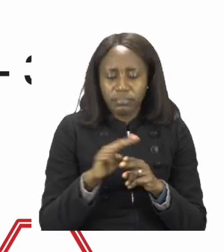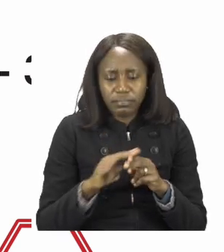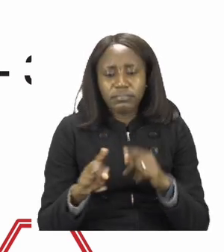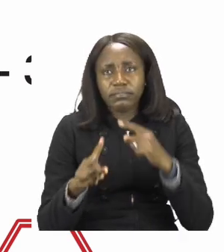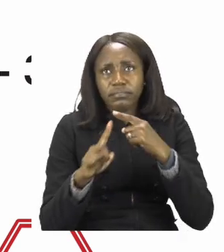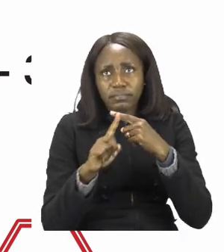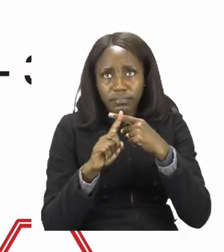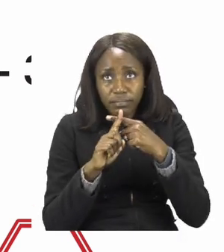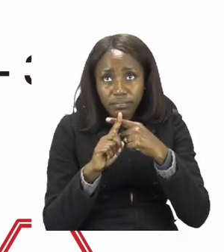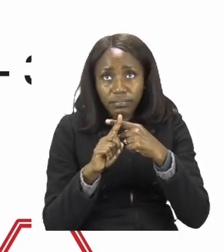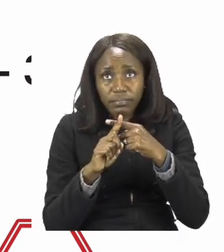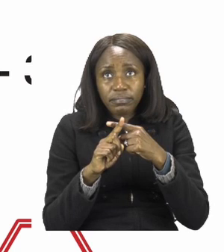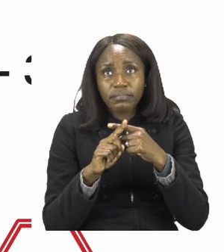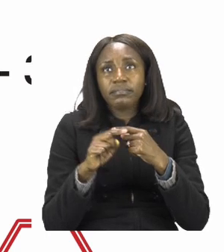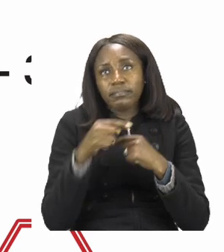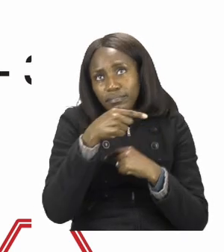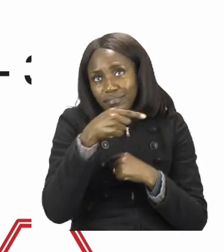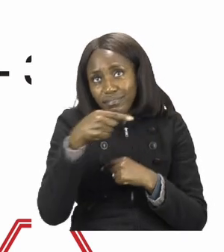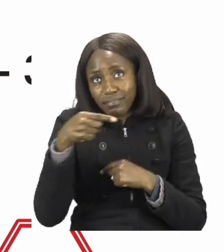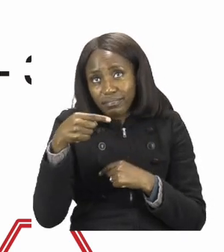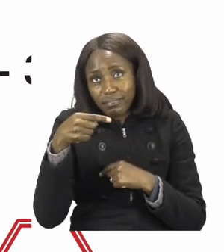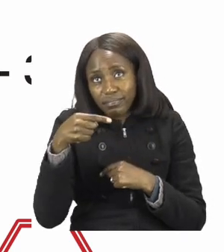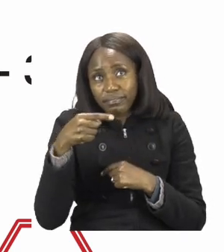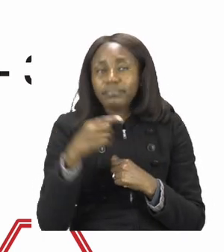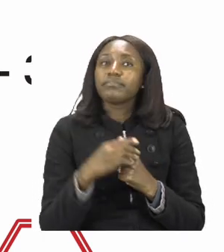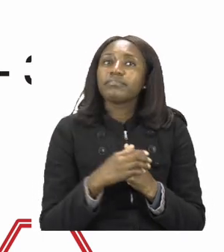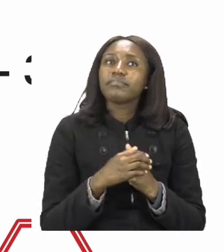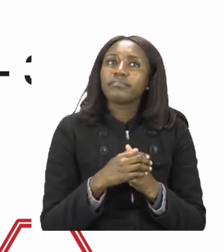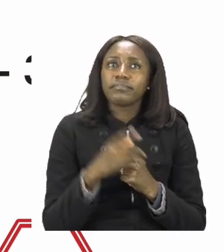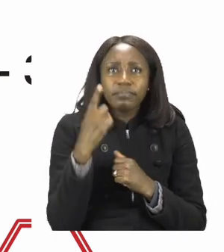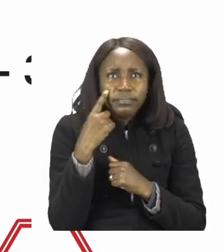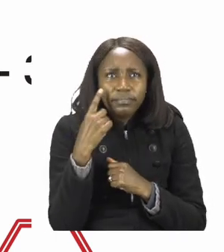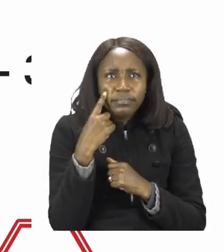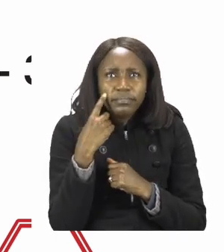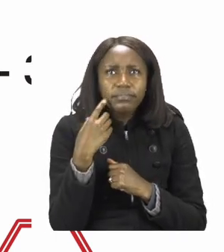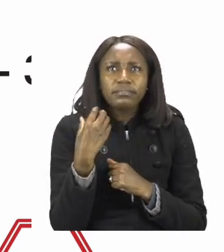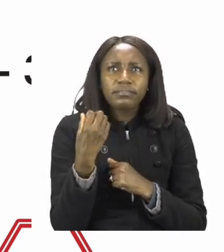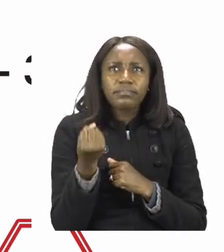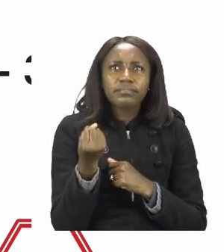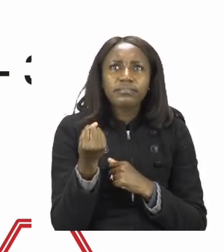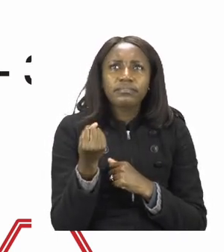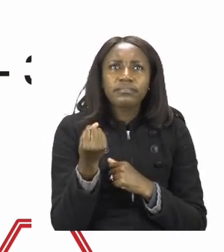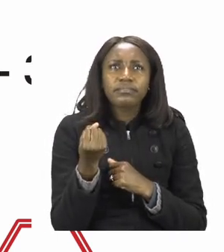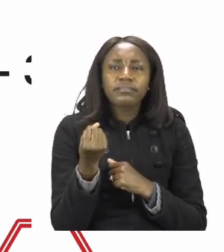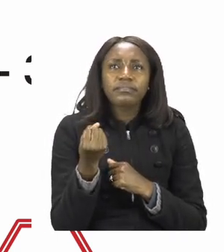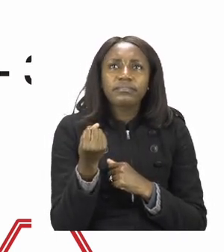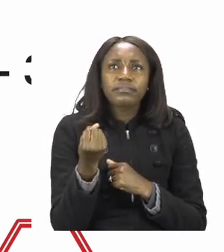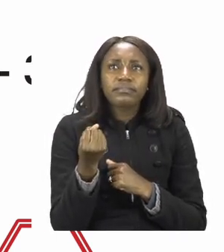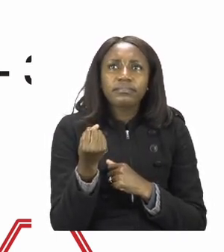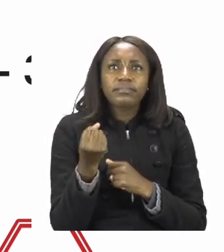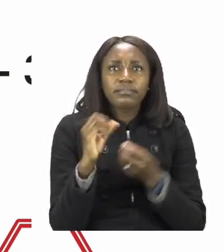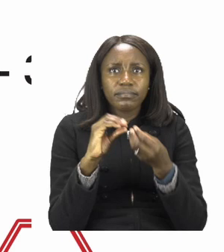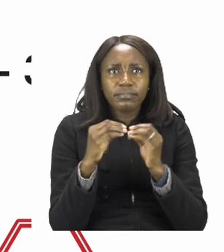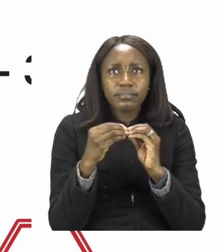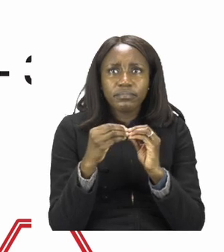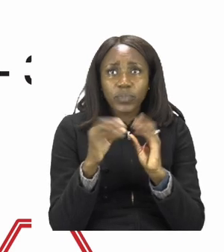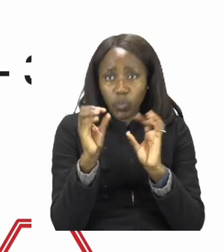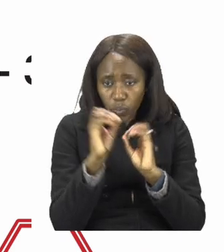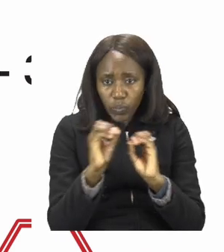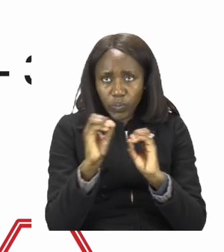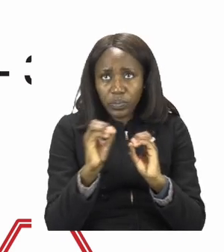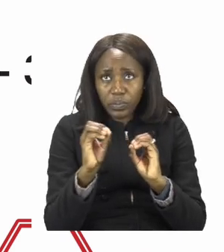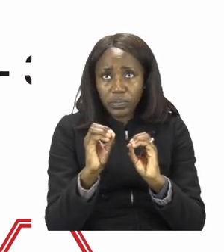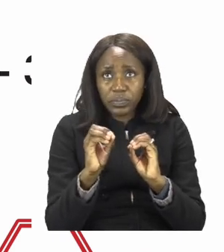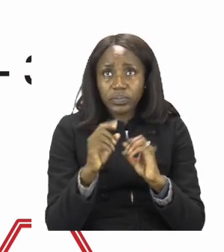addition and subtraction. As you can see, we have some of our numbers missing, and it